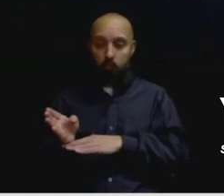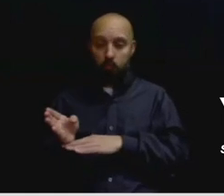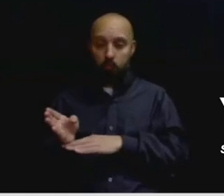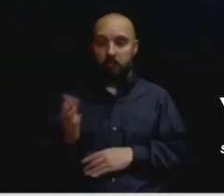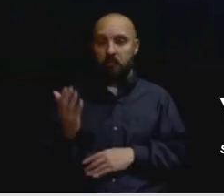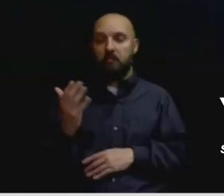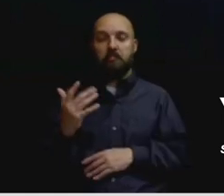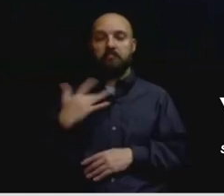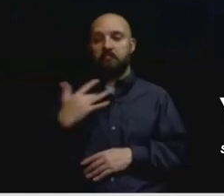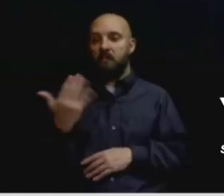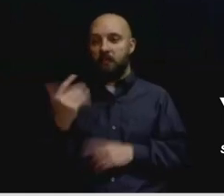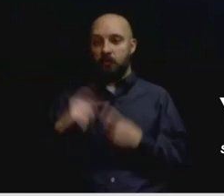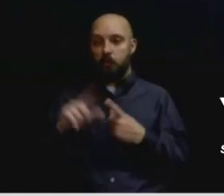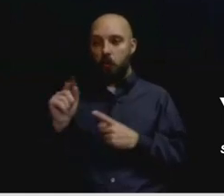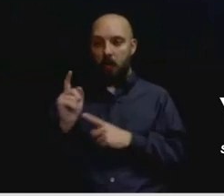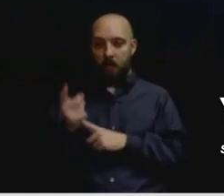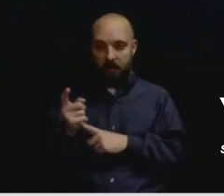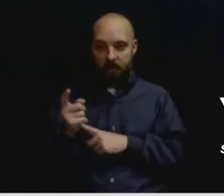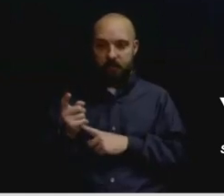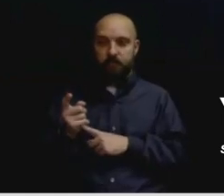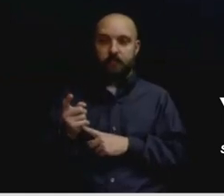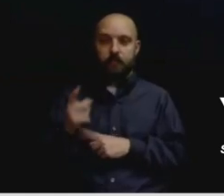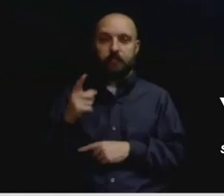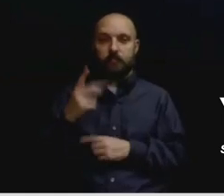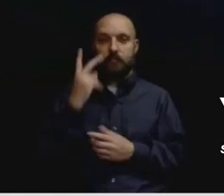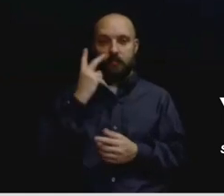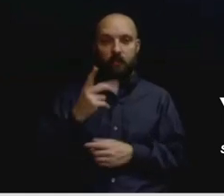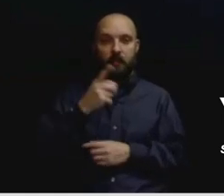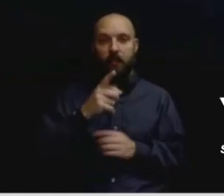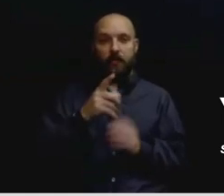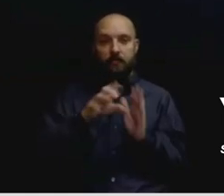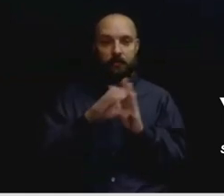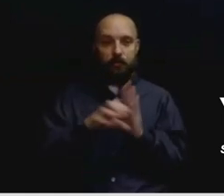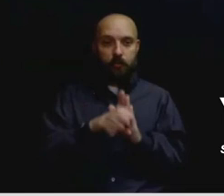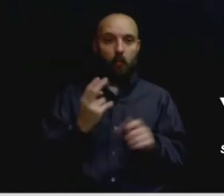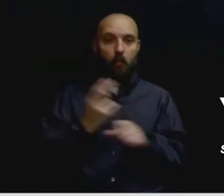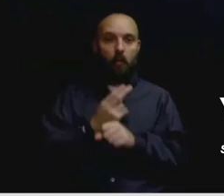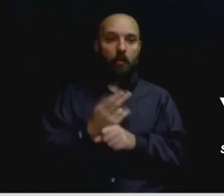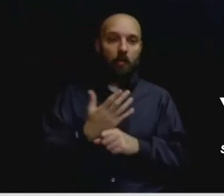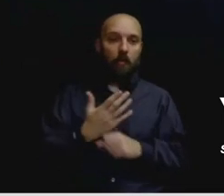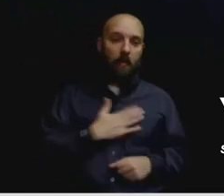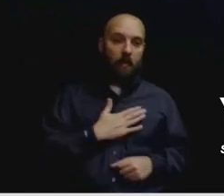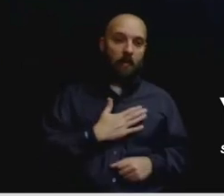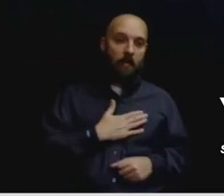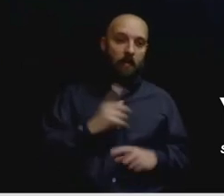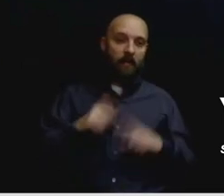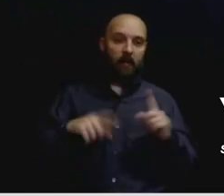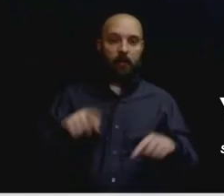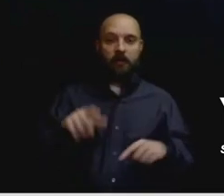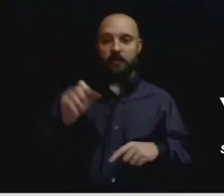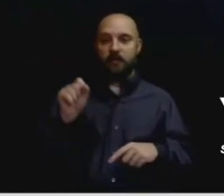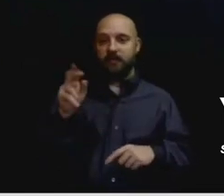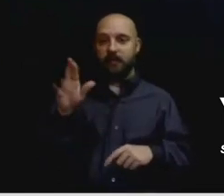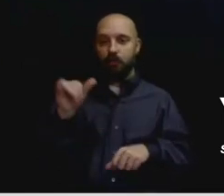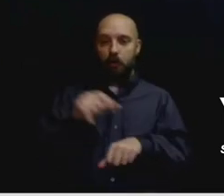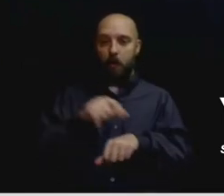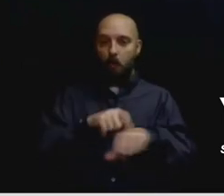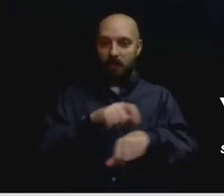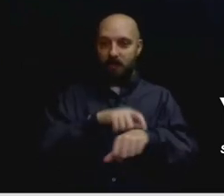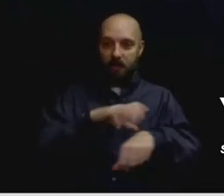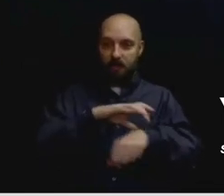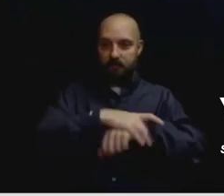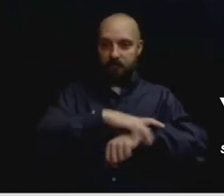20 minutes, and you'll see in this picture I'm wearing my various sensory bracelets. I have a